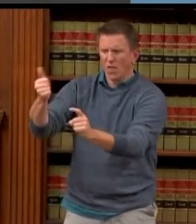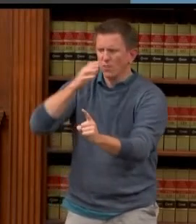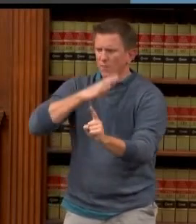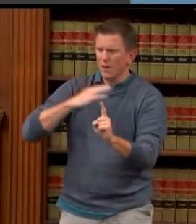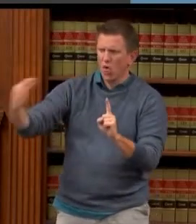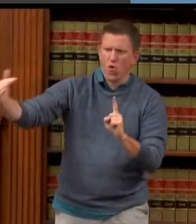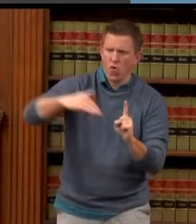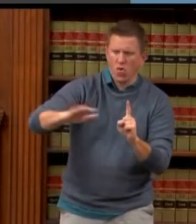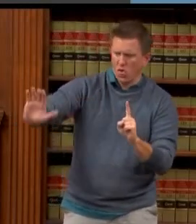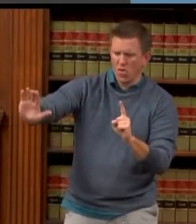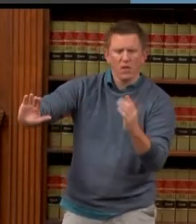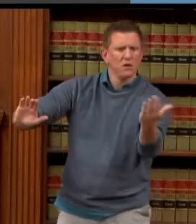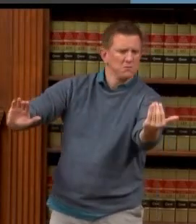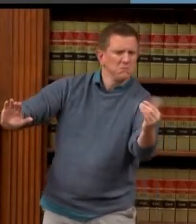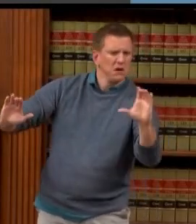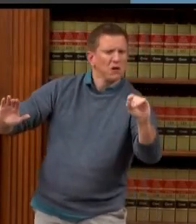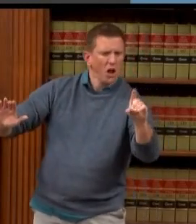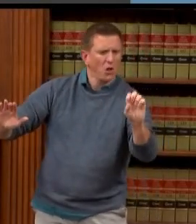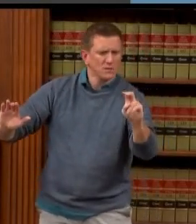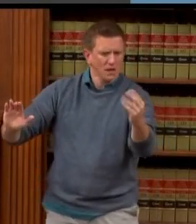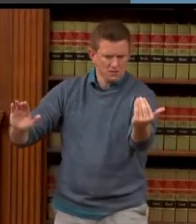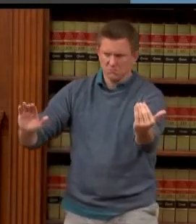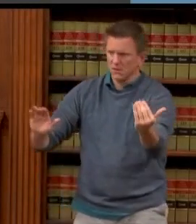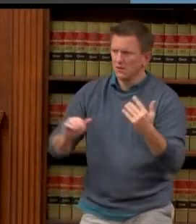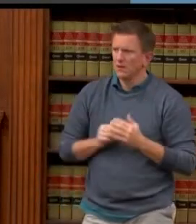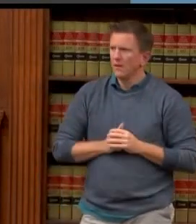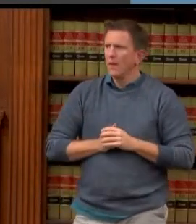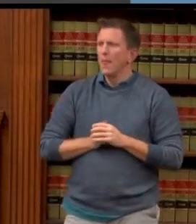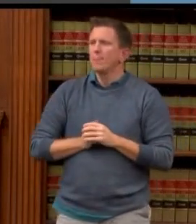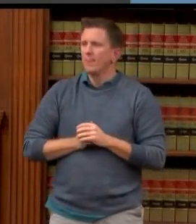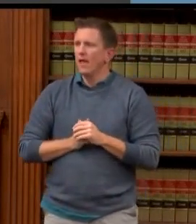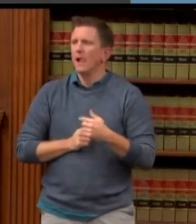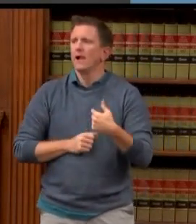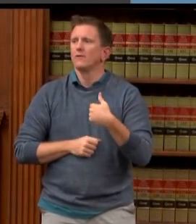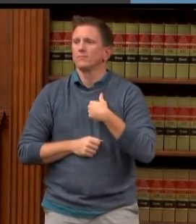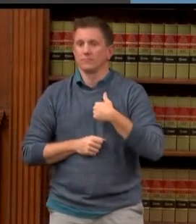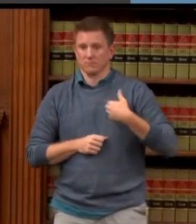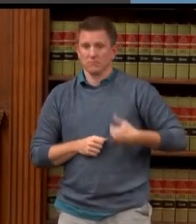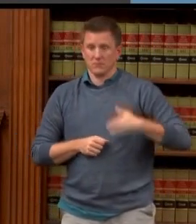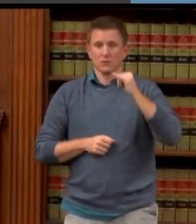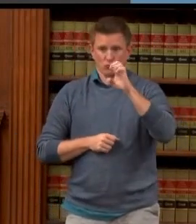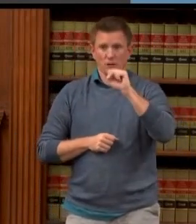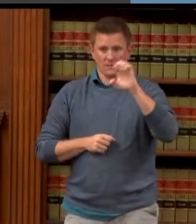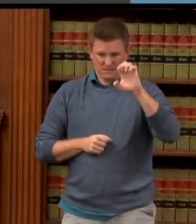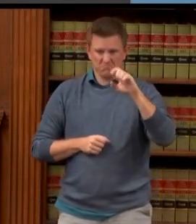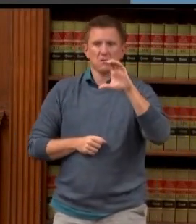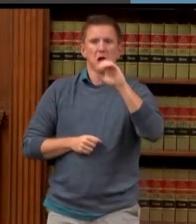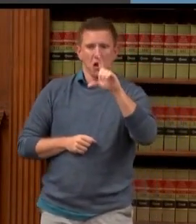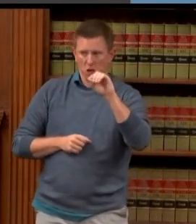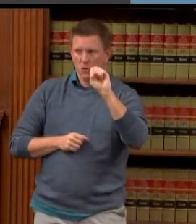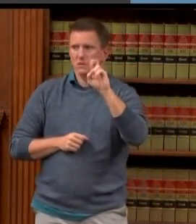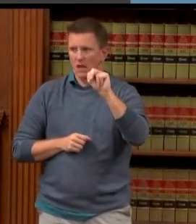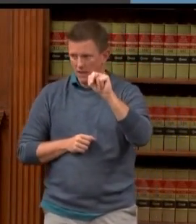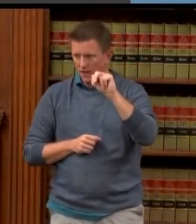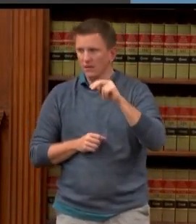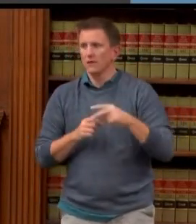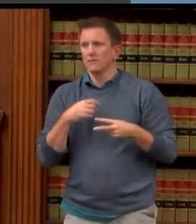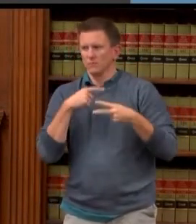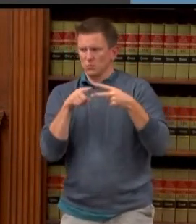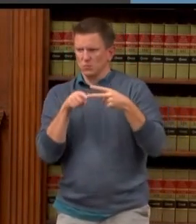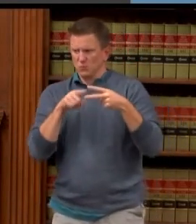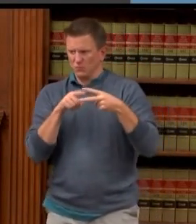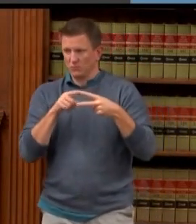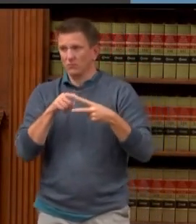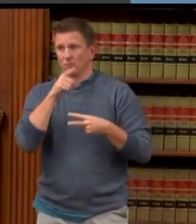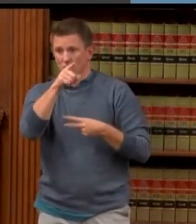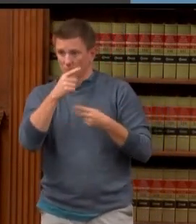Sun. Yeah, thanks. This is Jesse at the Colorado Sun again. Two questions. One, are you guys recommending that folks no longer go to restaurants and retail